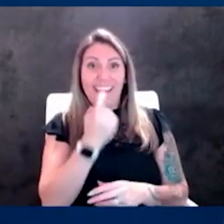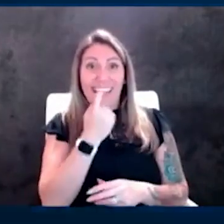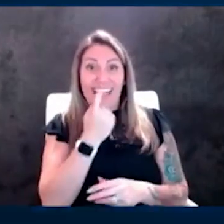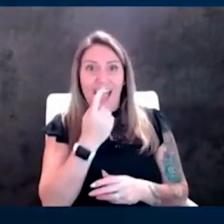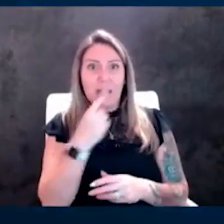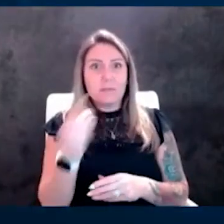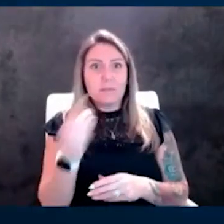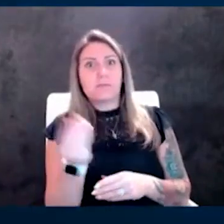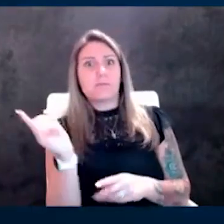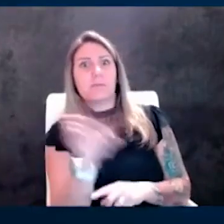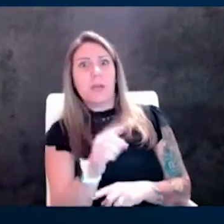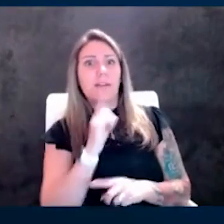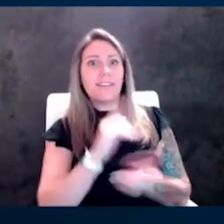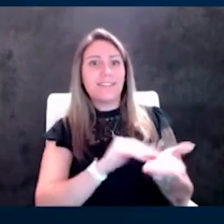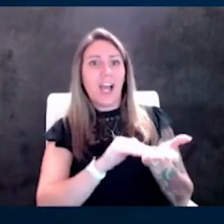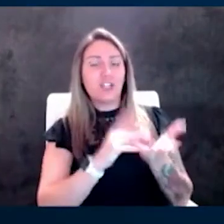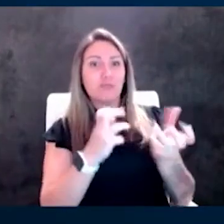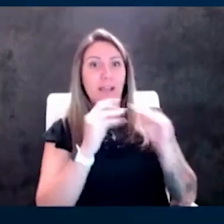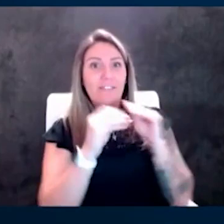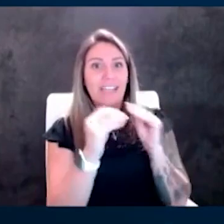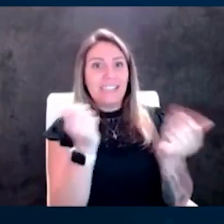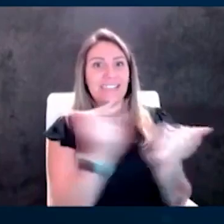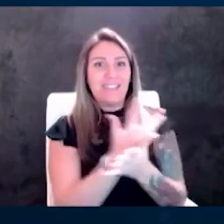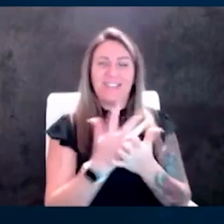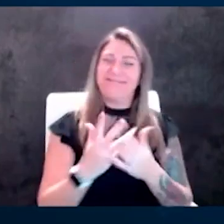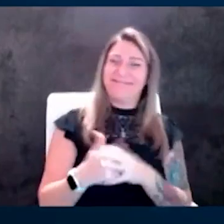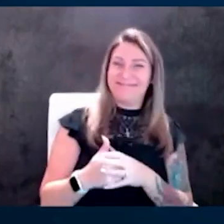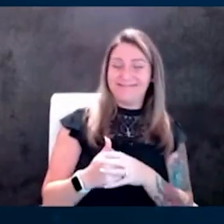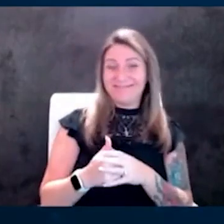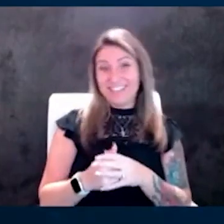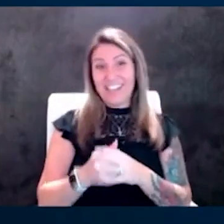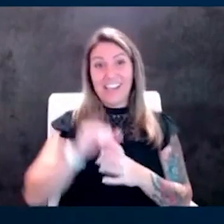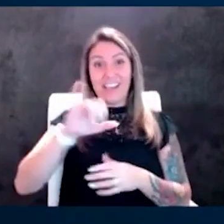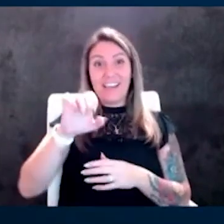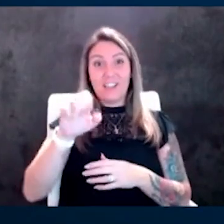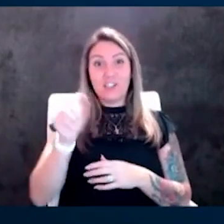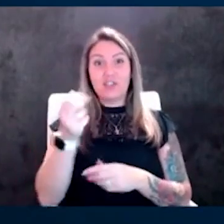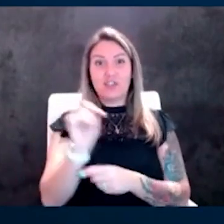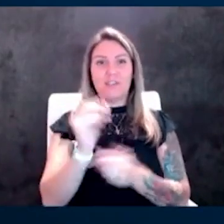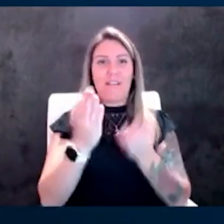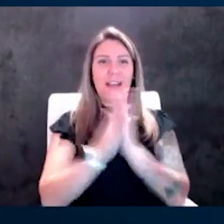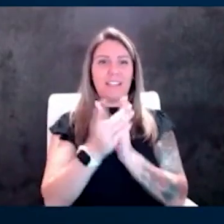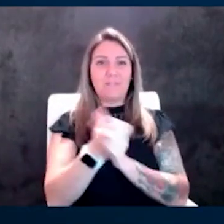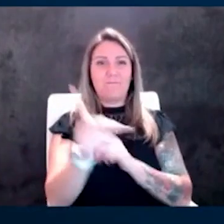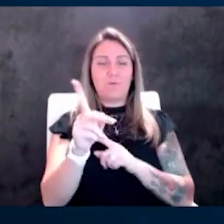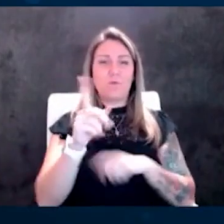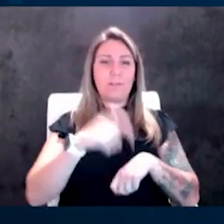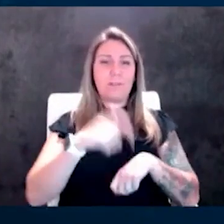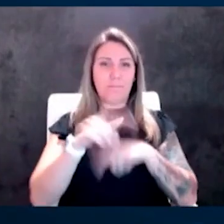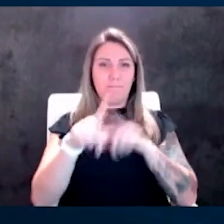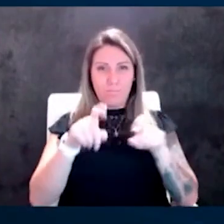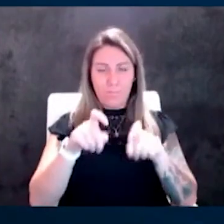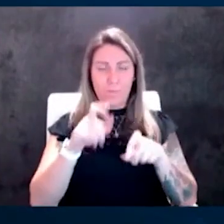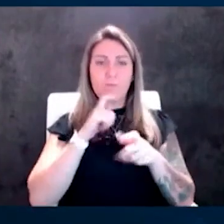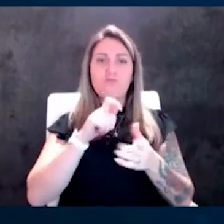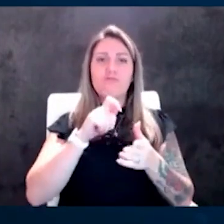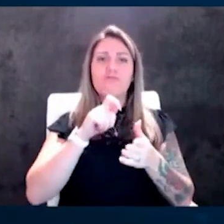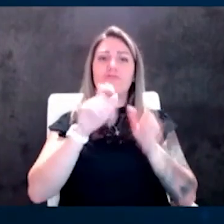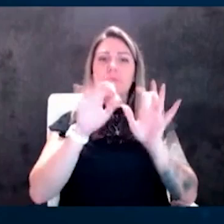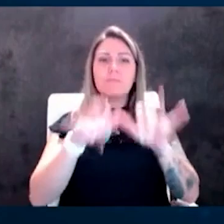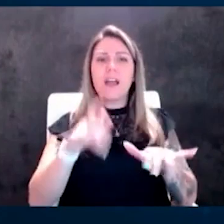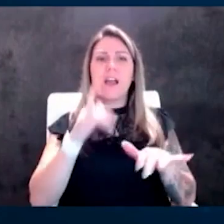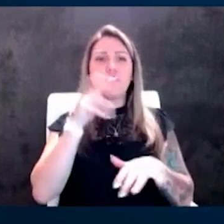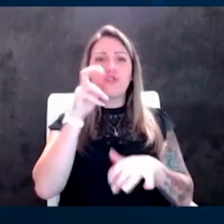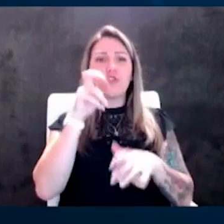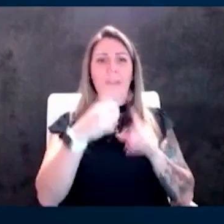Okay, Jean has asked this question a couple of times. I want to make sure we get Jean's question answered. Jean writes, I've heard since antibiotics are used for only a